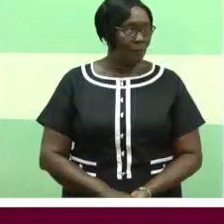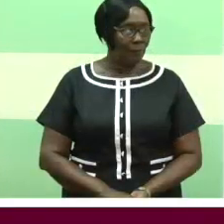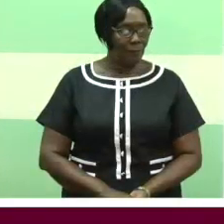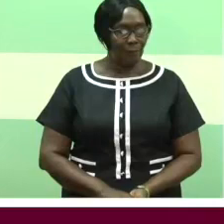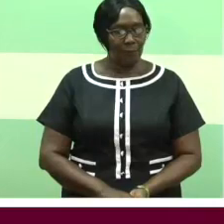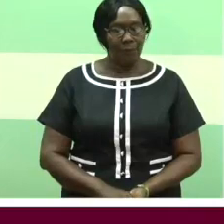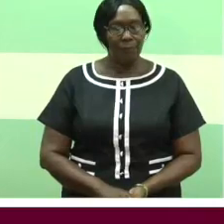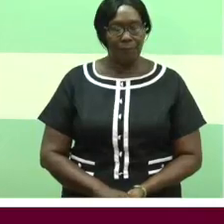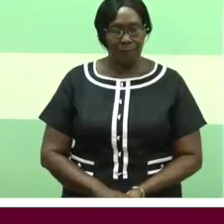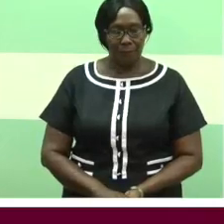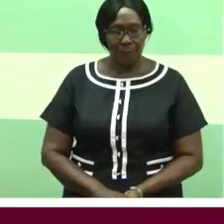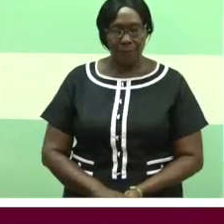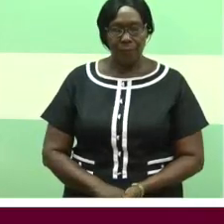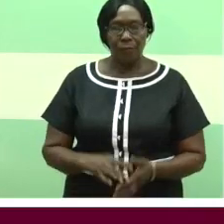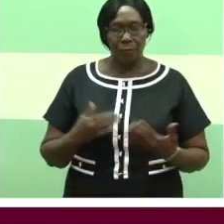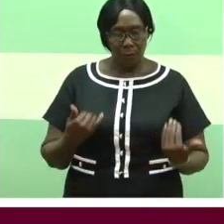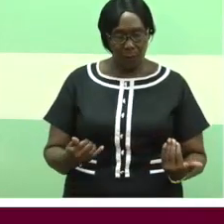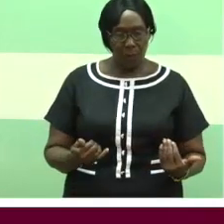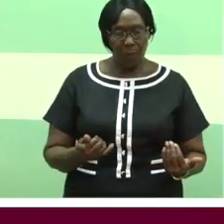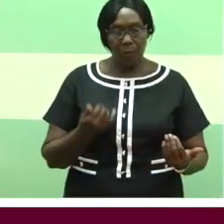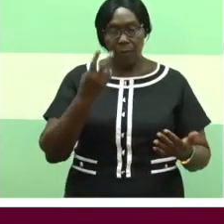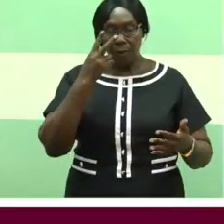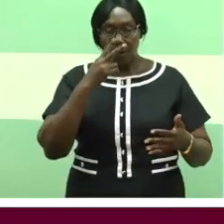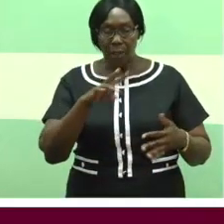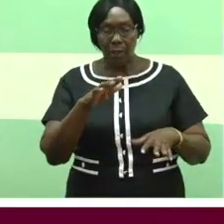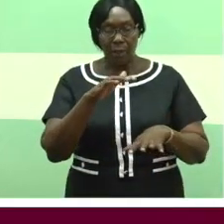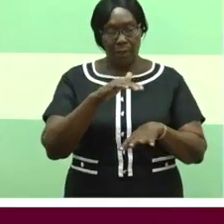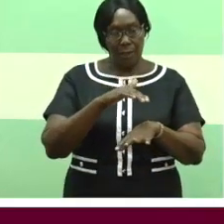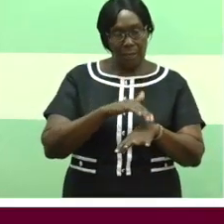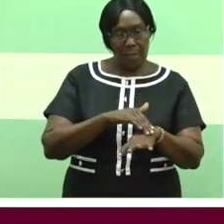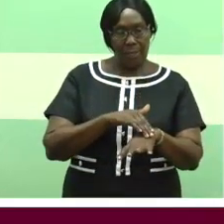okay parents, so now we are going to look at